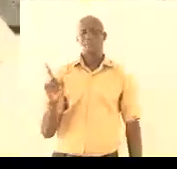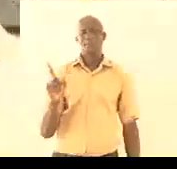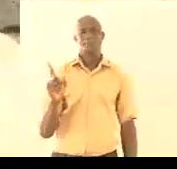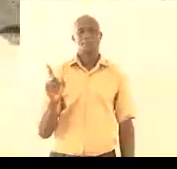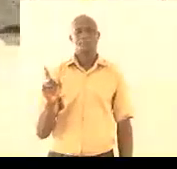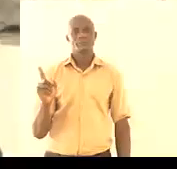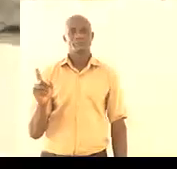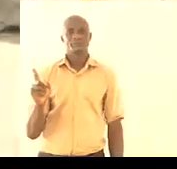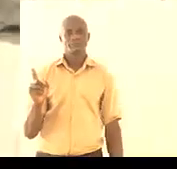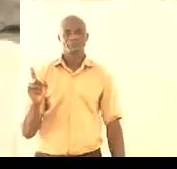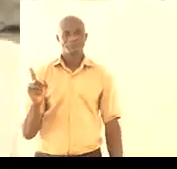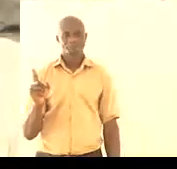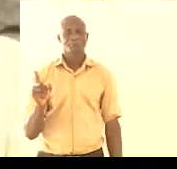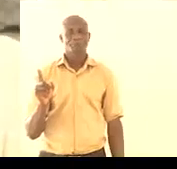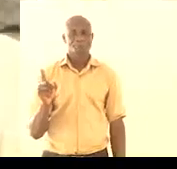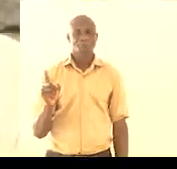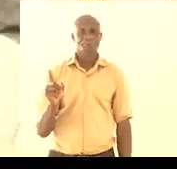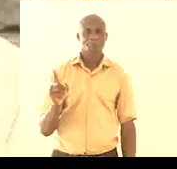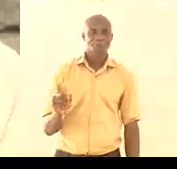together?